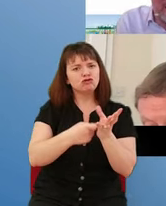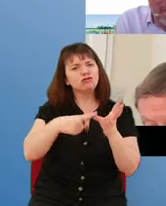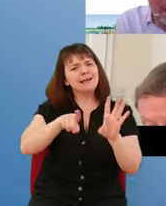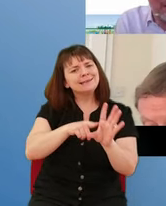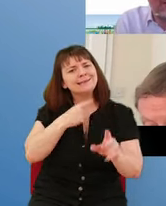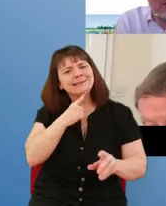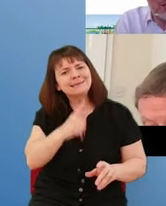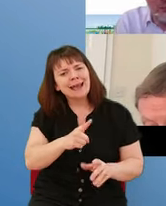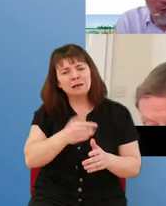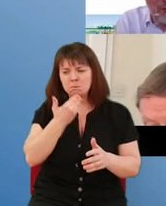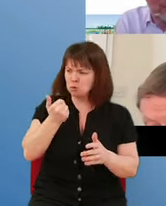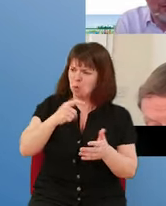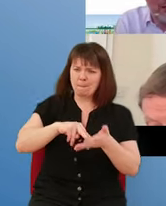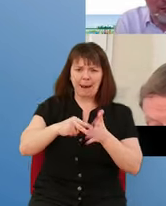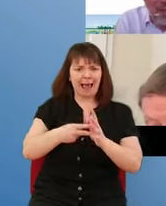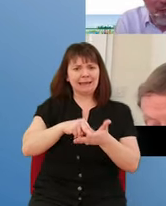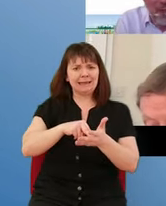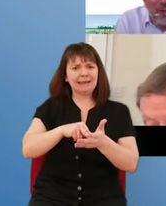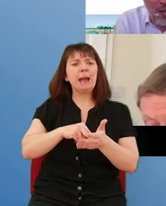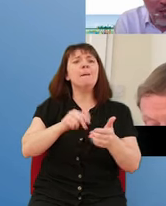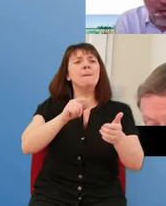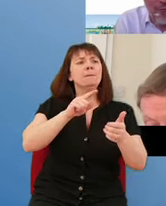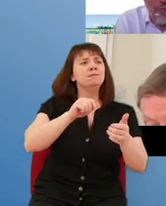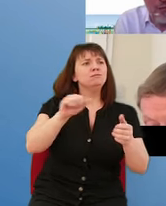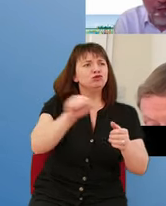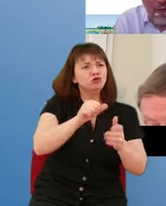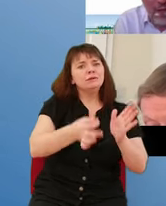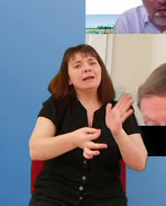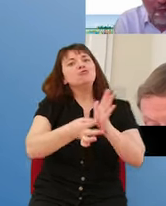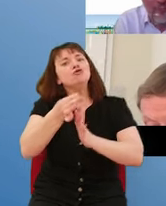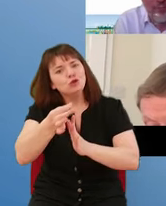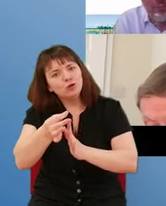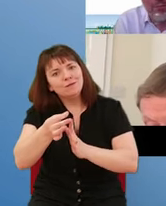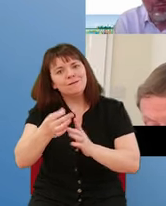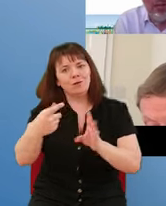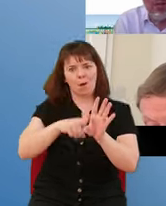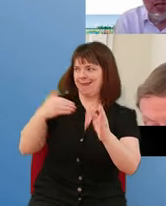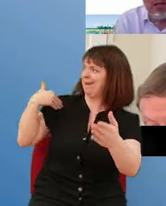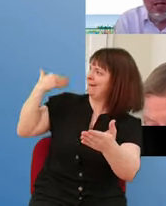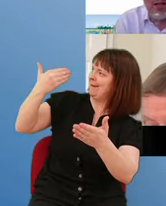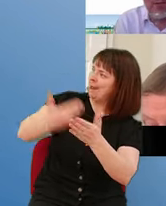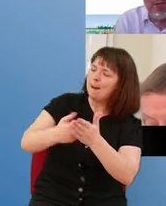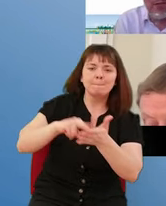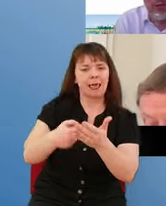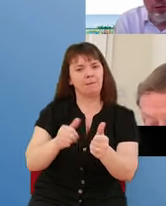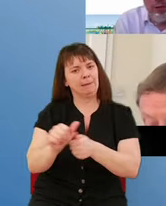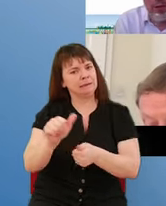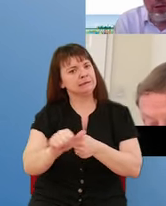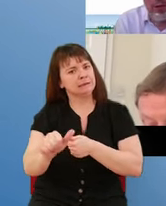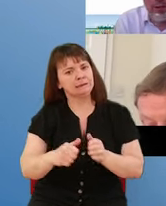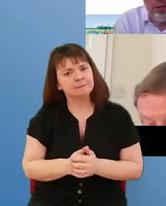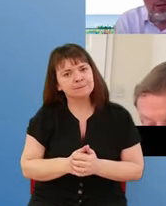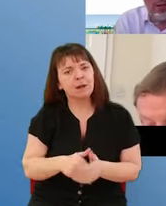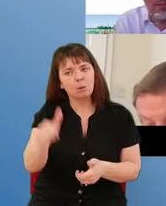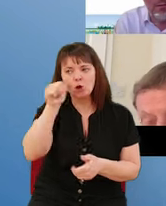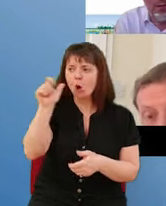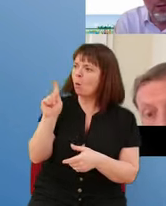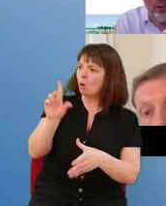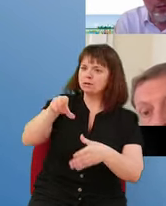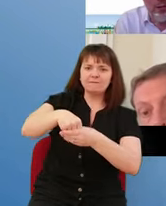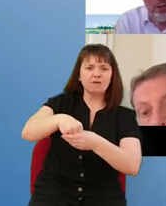of not necessarily knowing what's involved and how practices will go about scheduling this, but it does feel like we need a different approach, I think, that